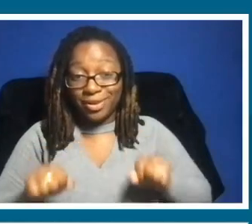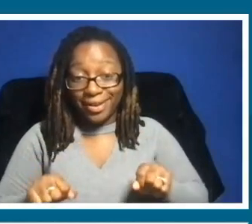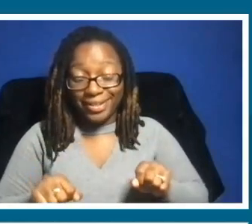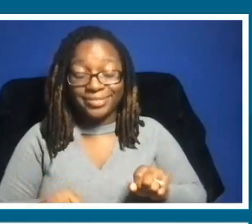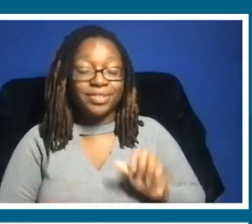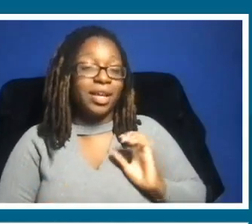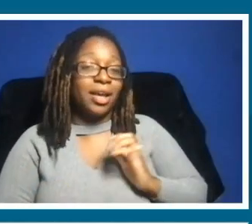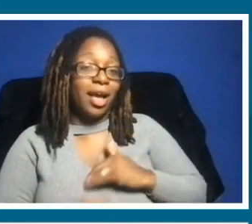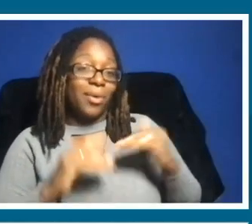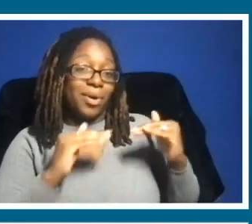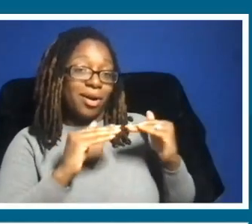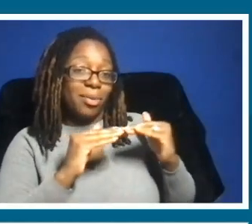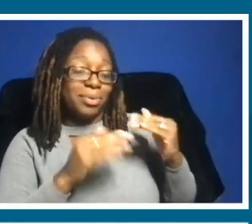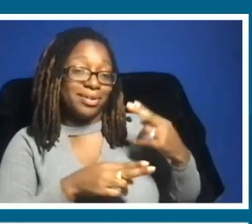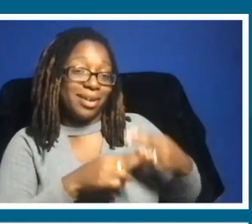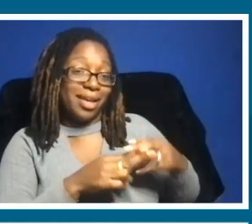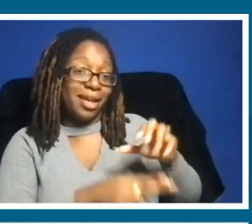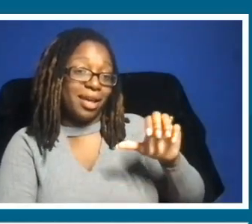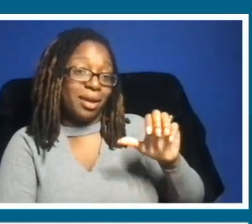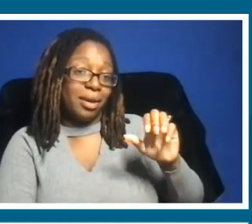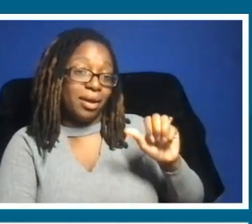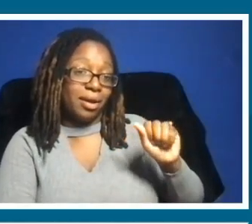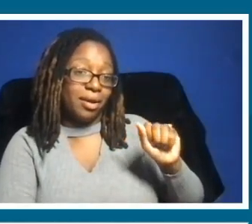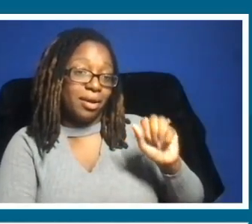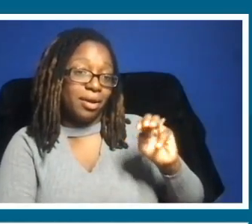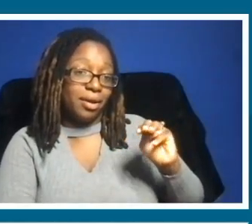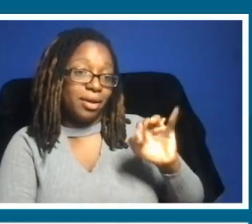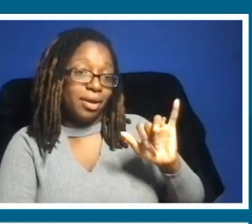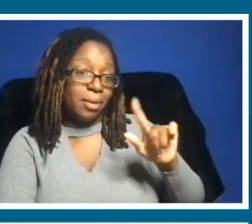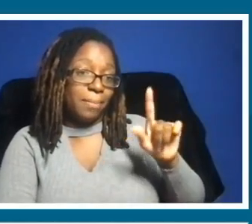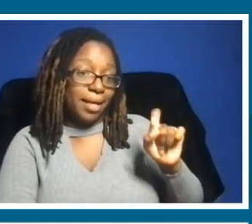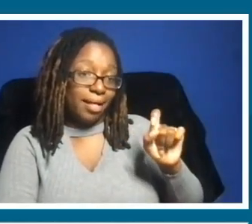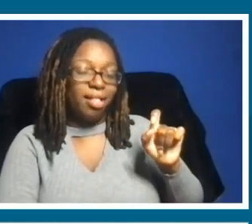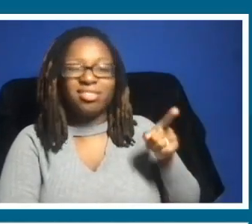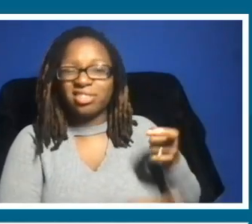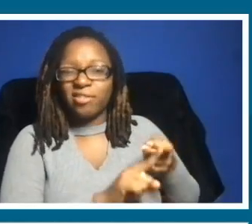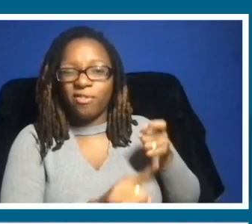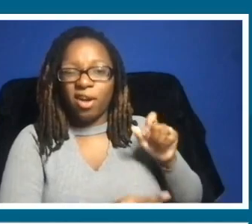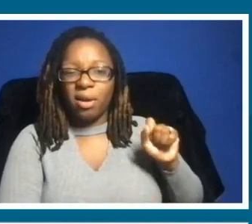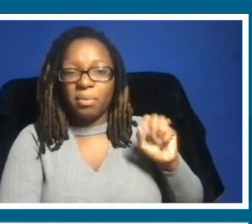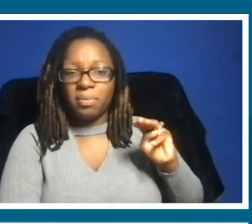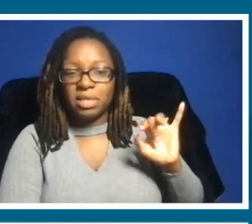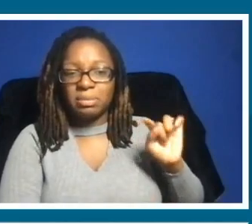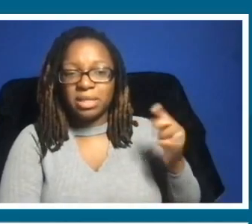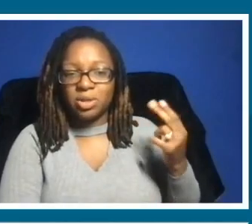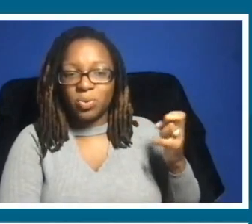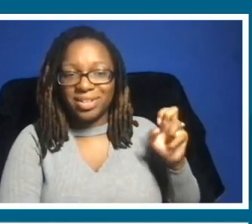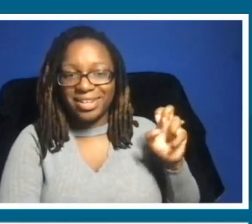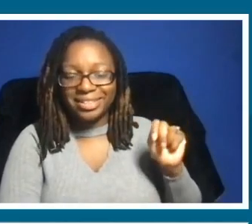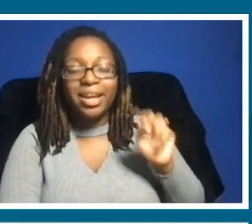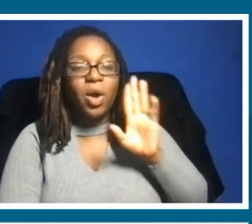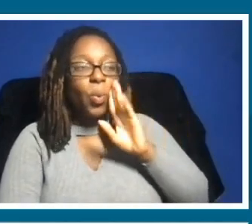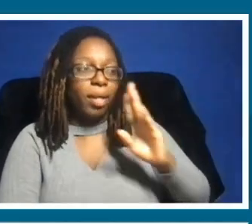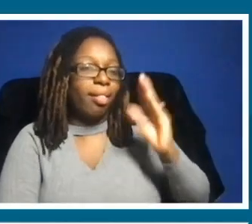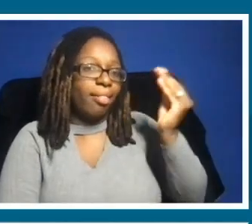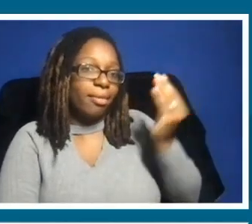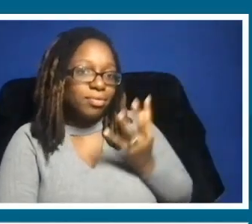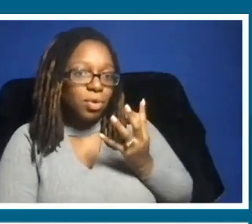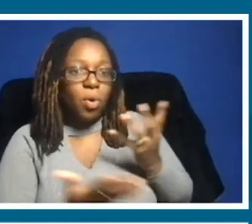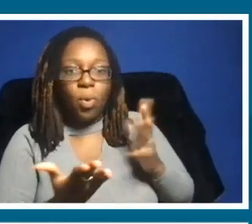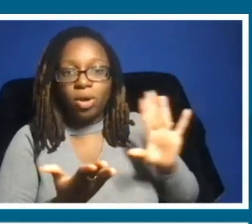the Smithsonian will make sure that we know what kinds of things you guys are noticing and questioning.